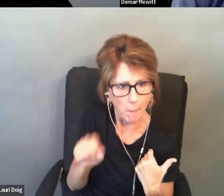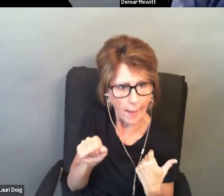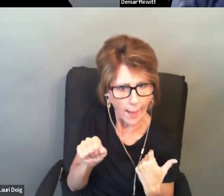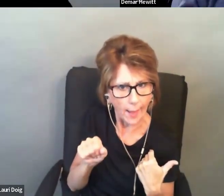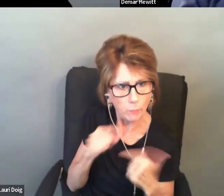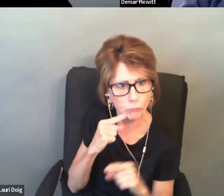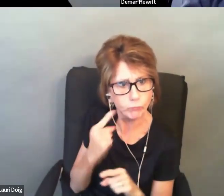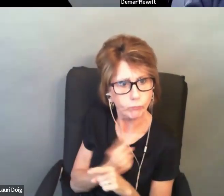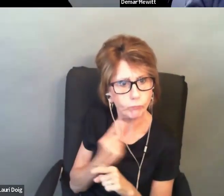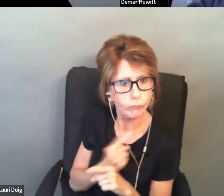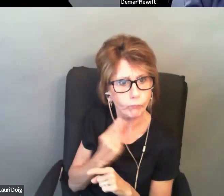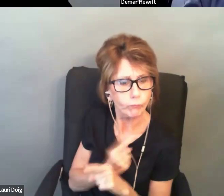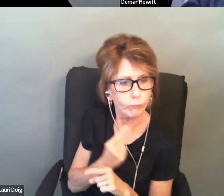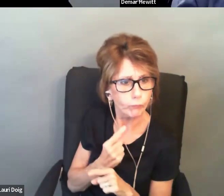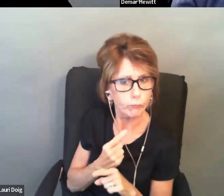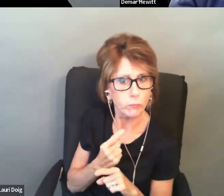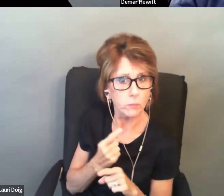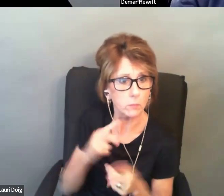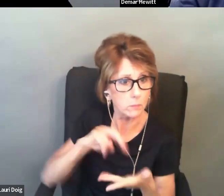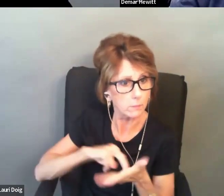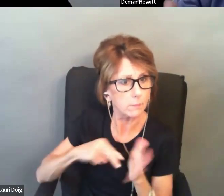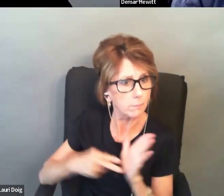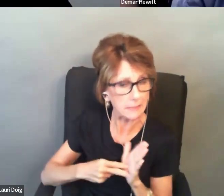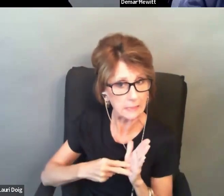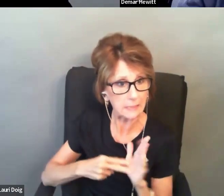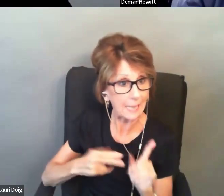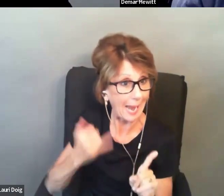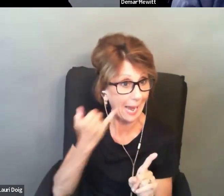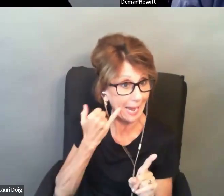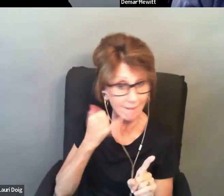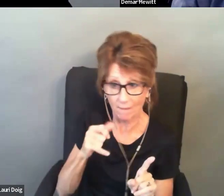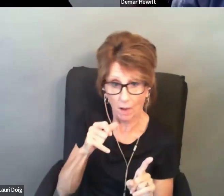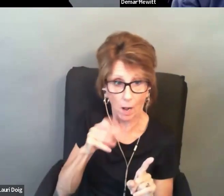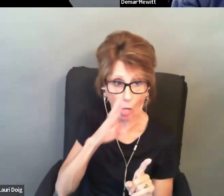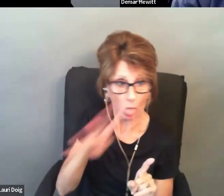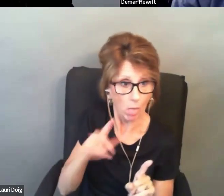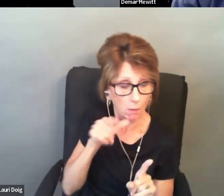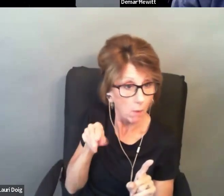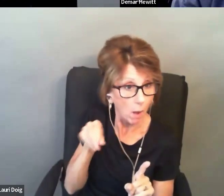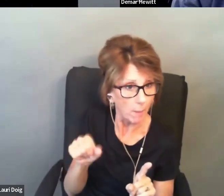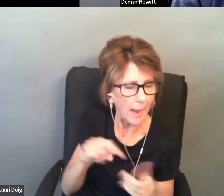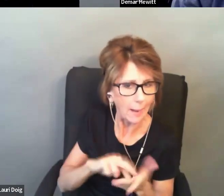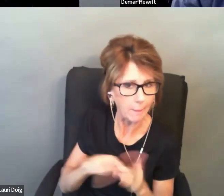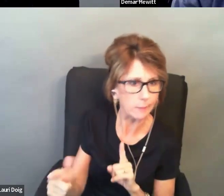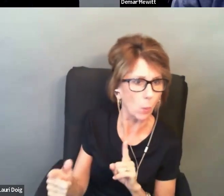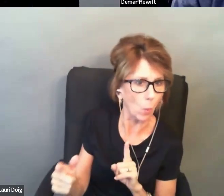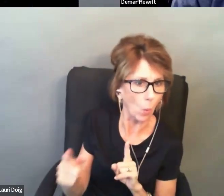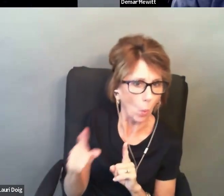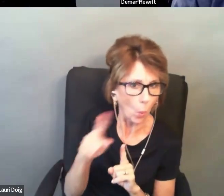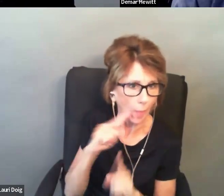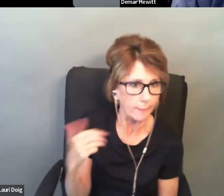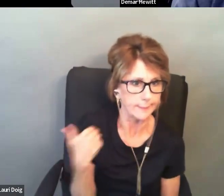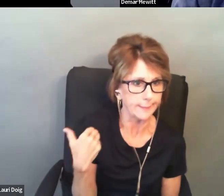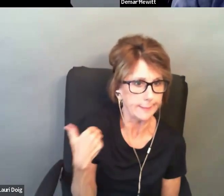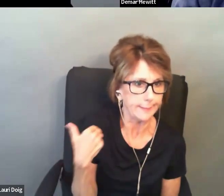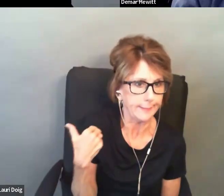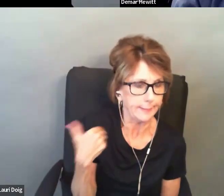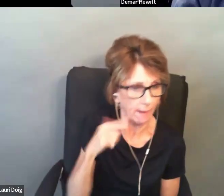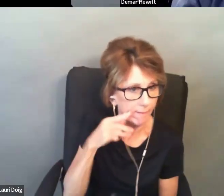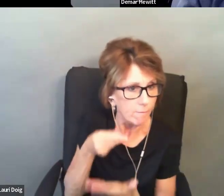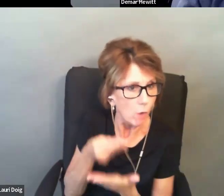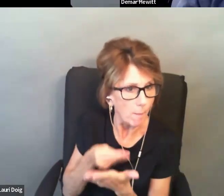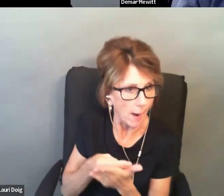obligation. And you would have anticipated that if you don't pay your rent, the landlord would be asking you. Remember, it's conduct